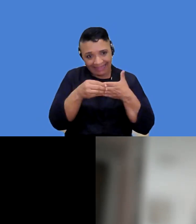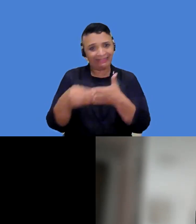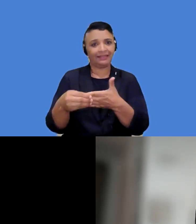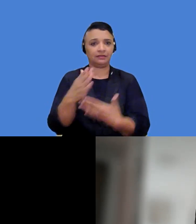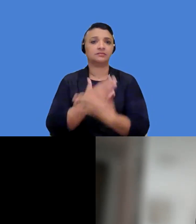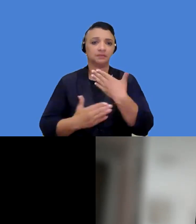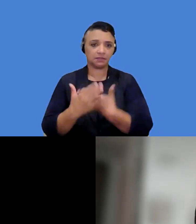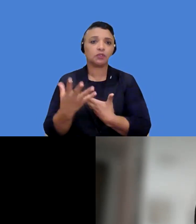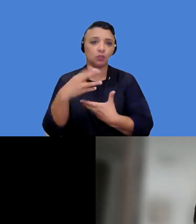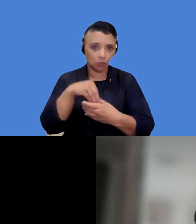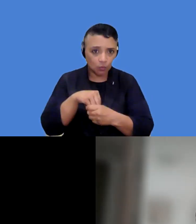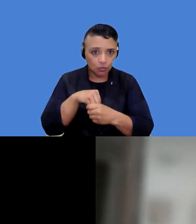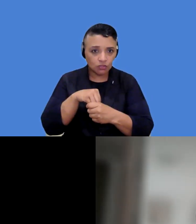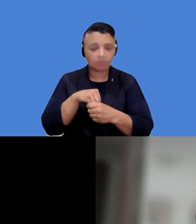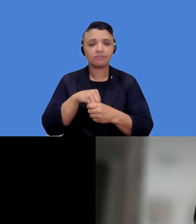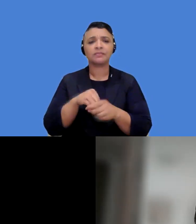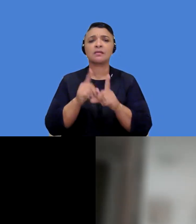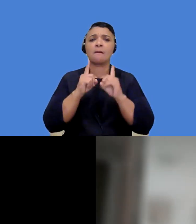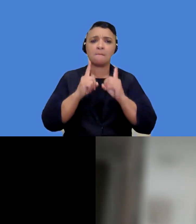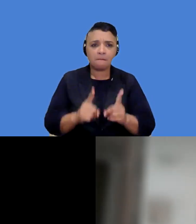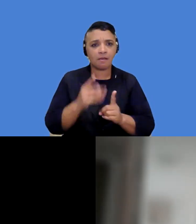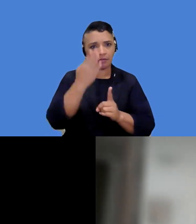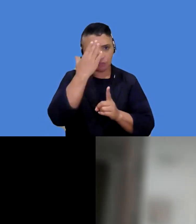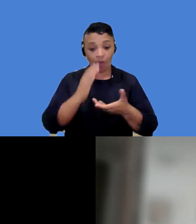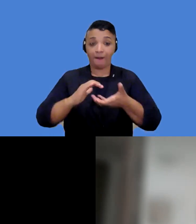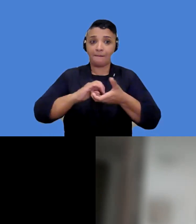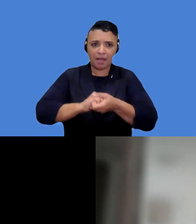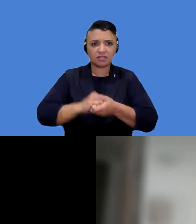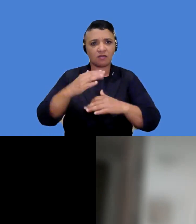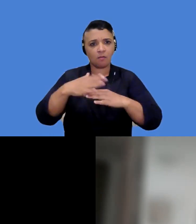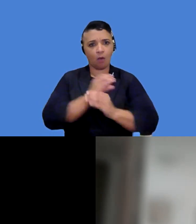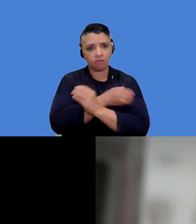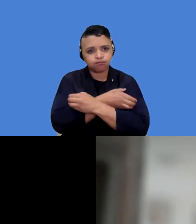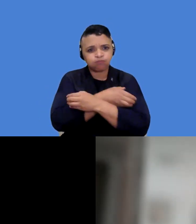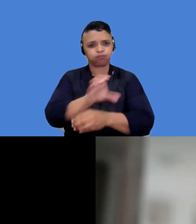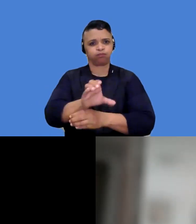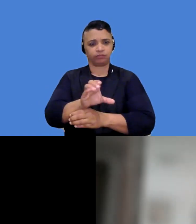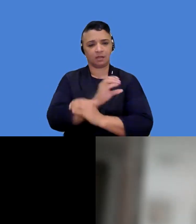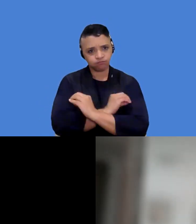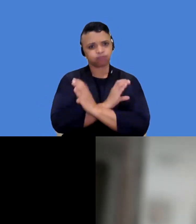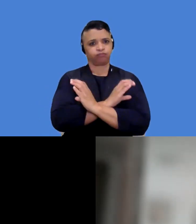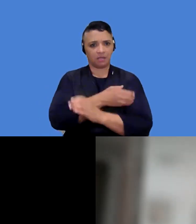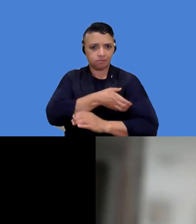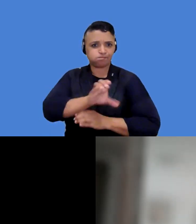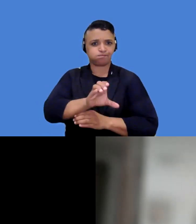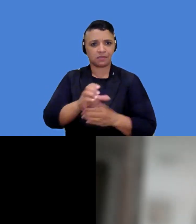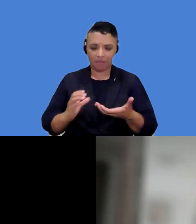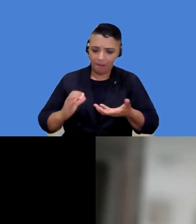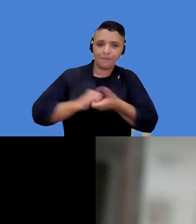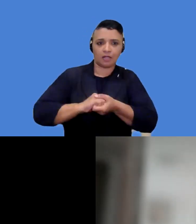work on strengthening partnerships and building partnerships more effectively